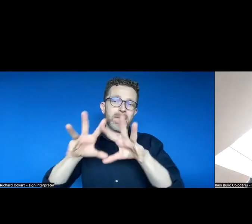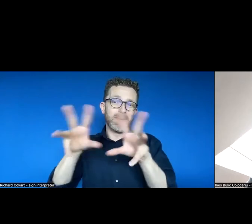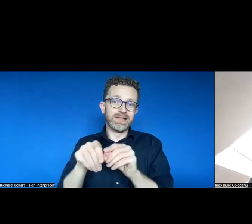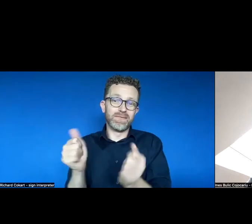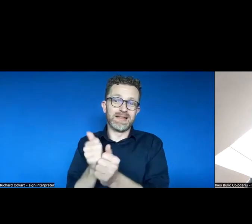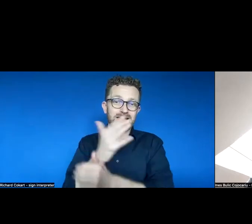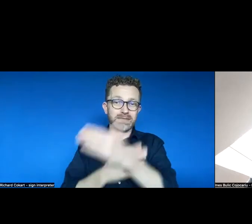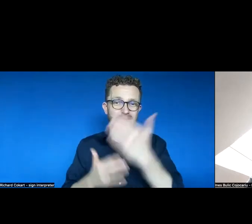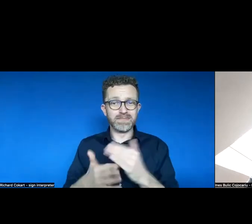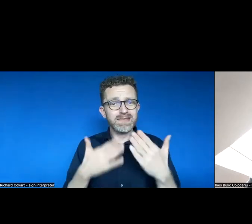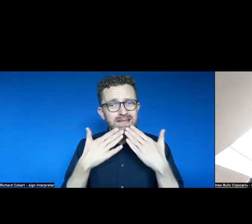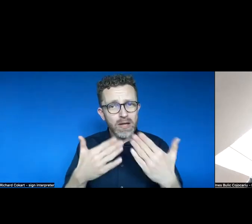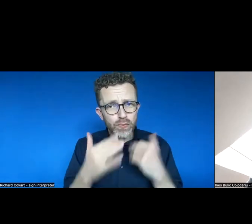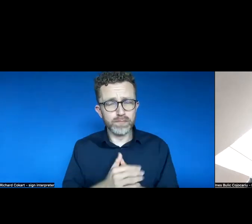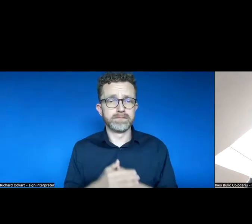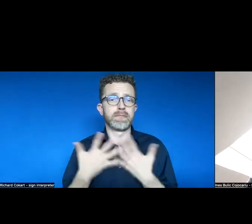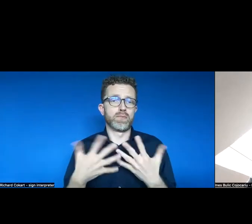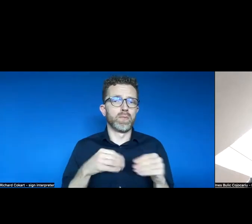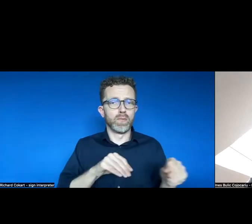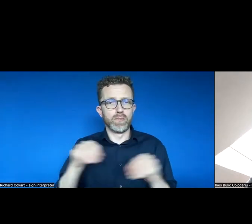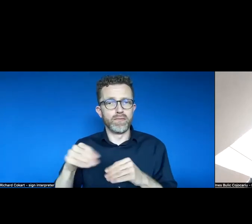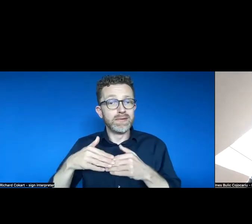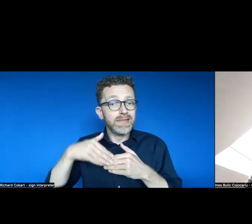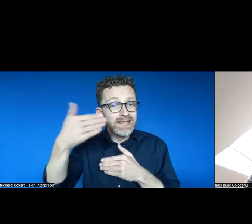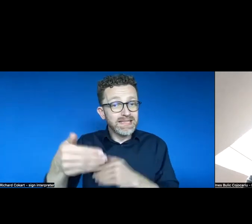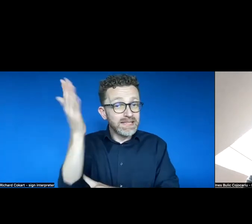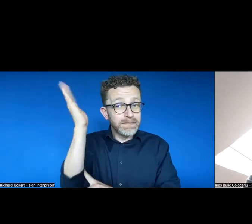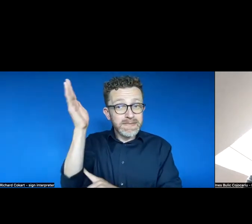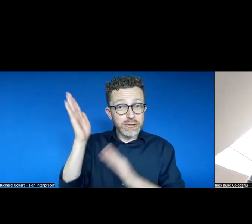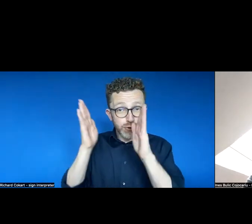Yastanovska, who is the humanitarian